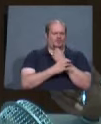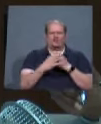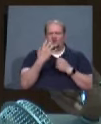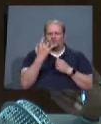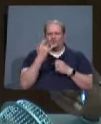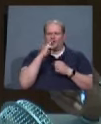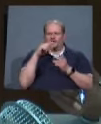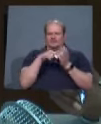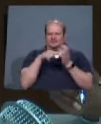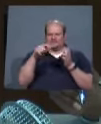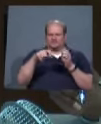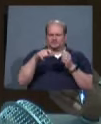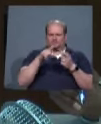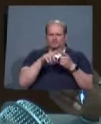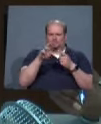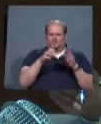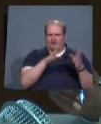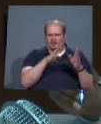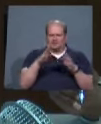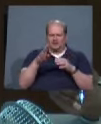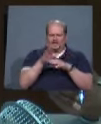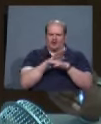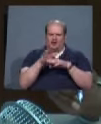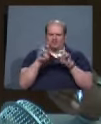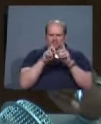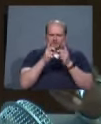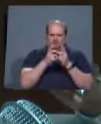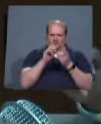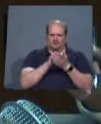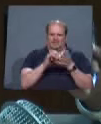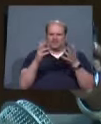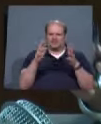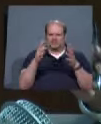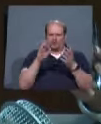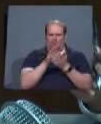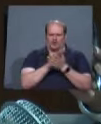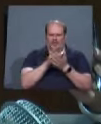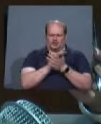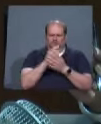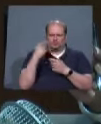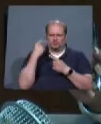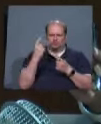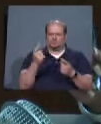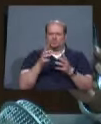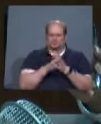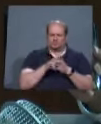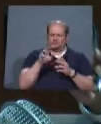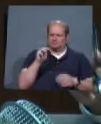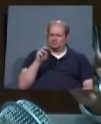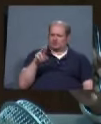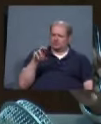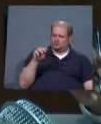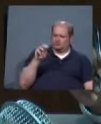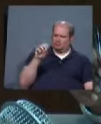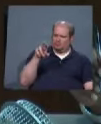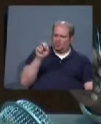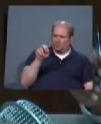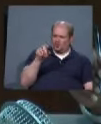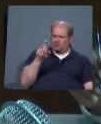Why is this necessary to be a planned commercial district? It's already been a school, Mr. Moore.